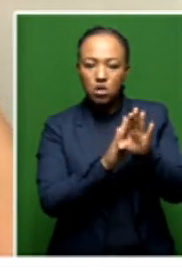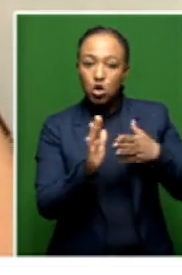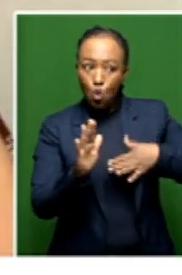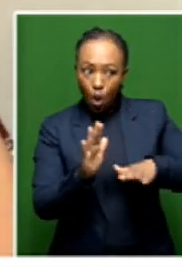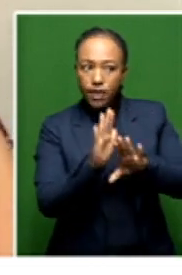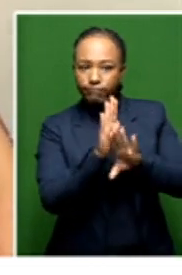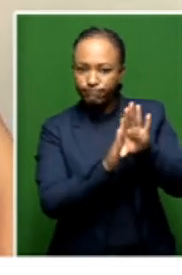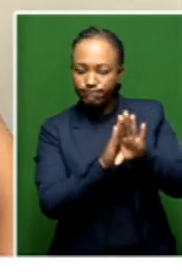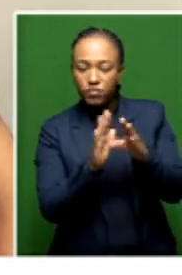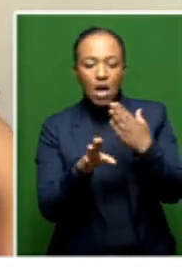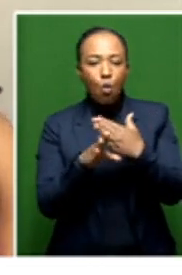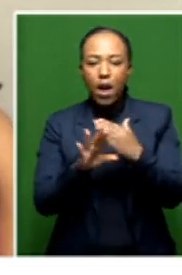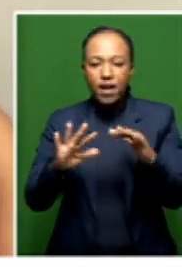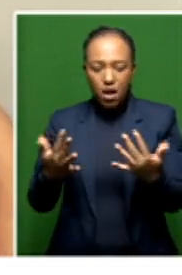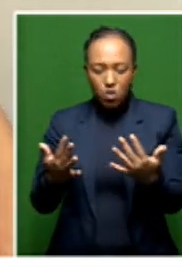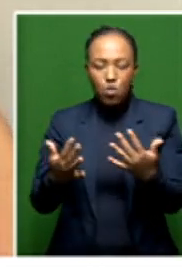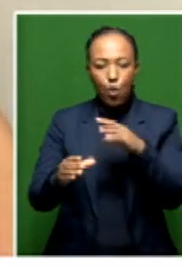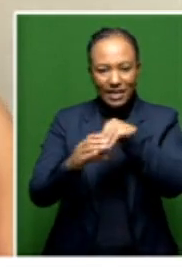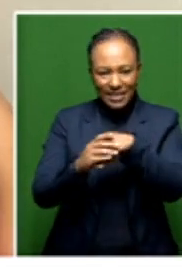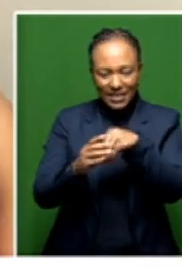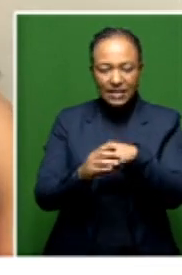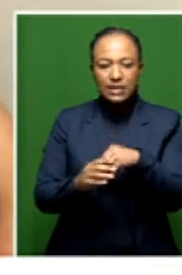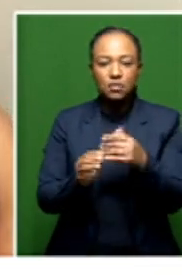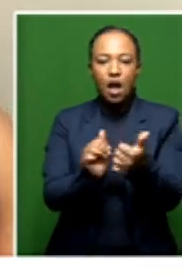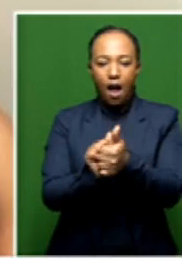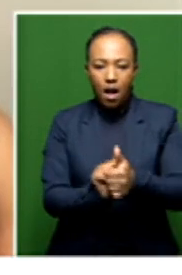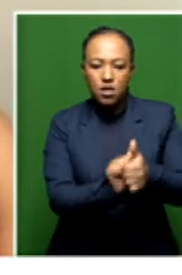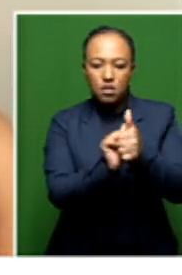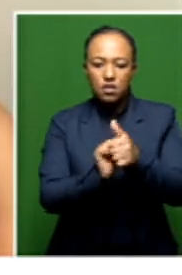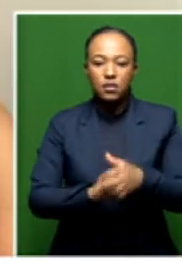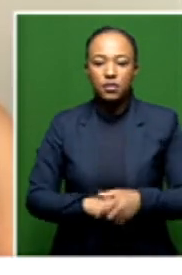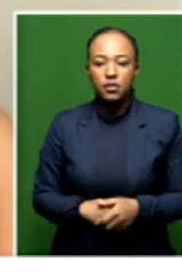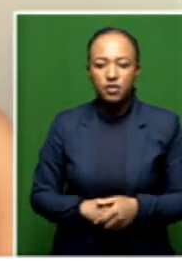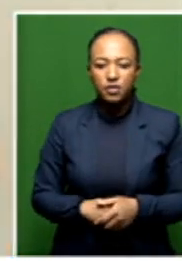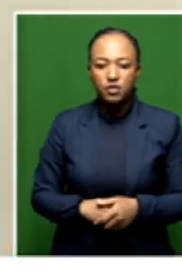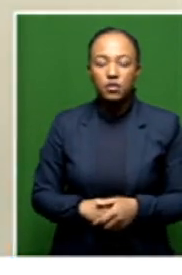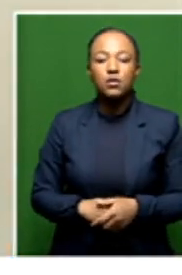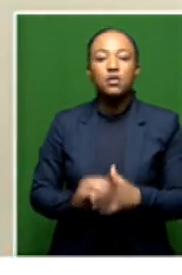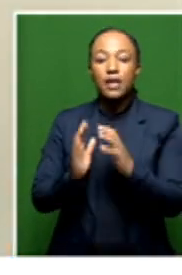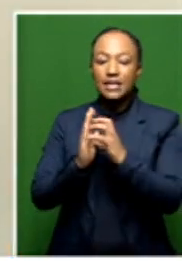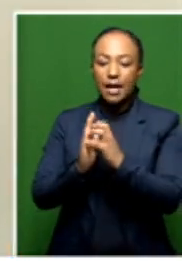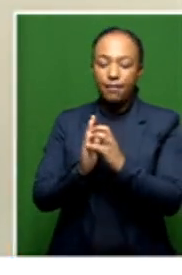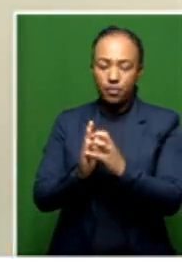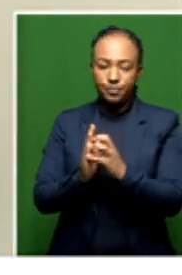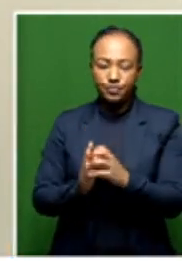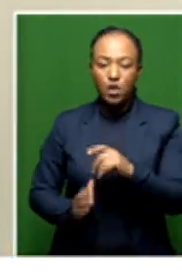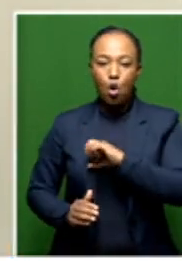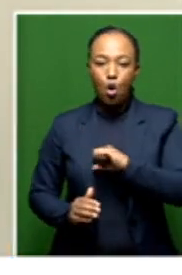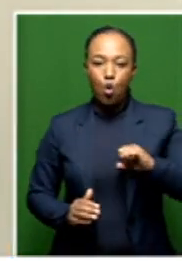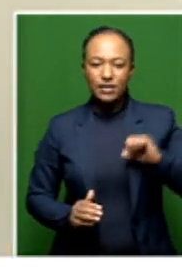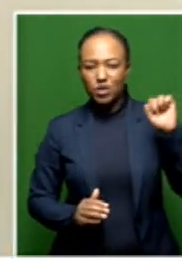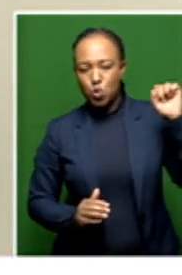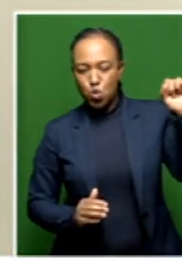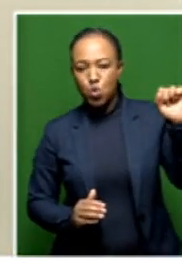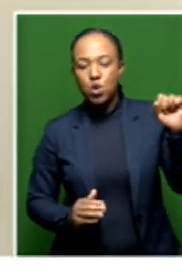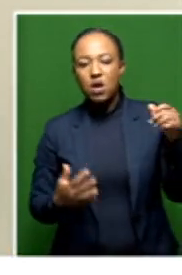to advance. So how is it working within this alliance? Definitely. Look, for an example, COSATU has for a